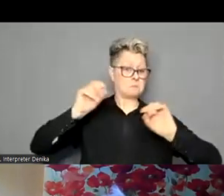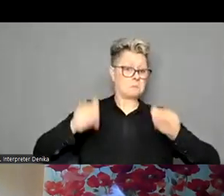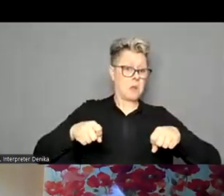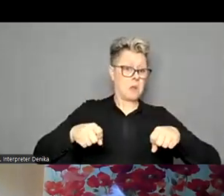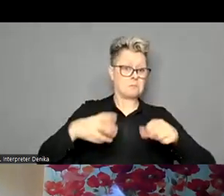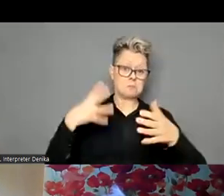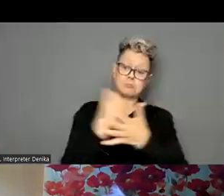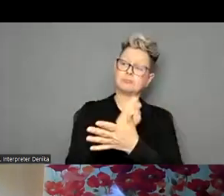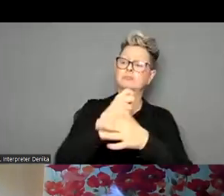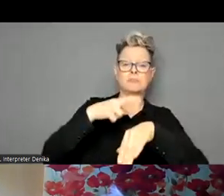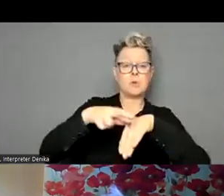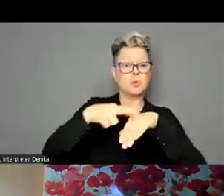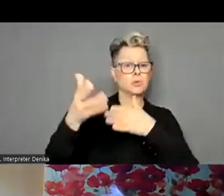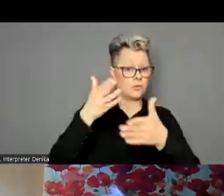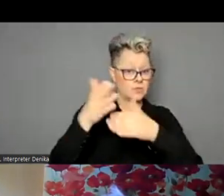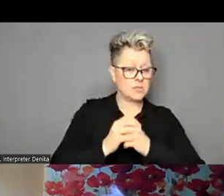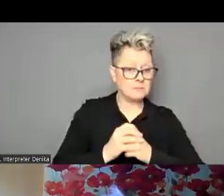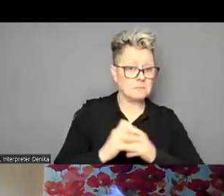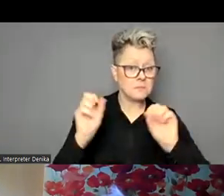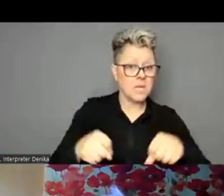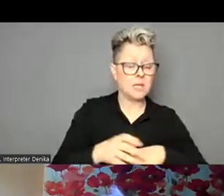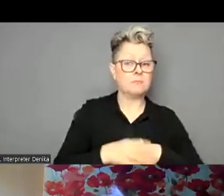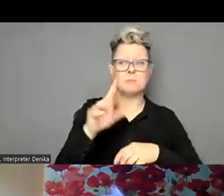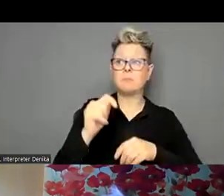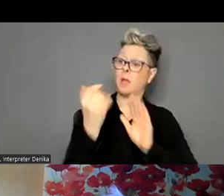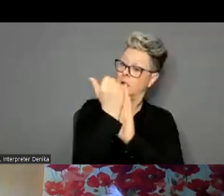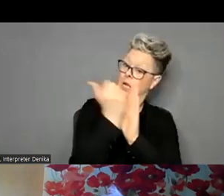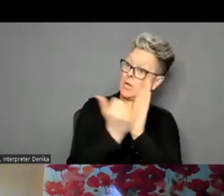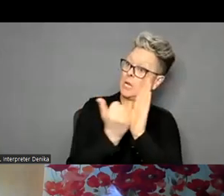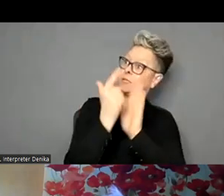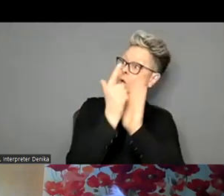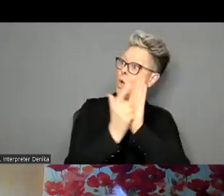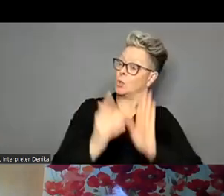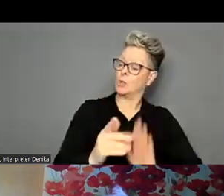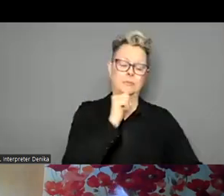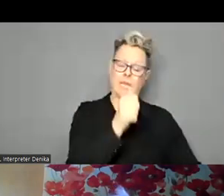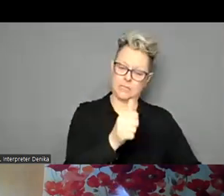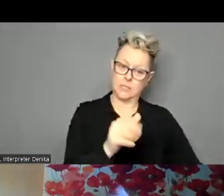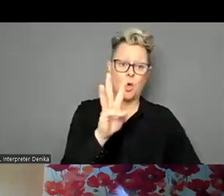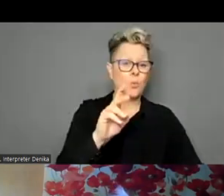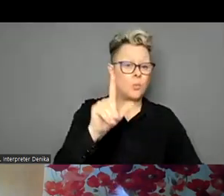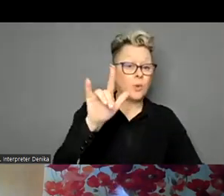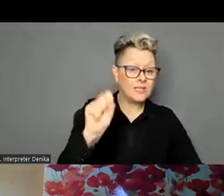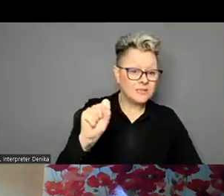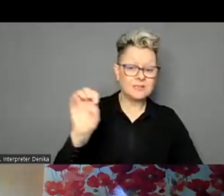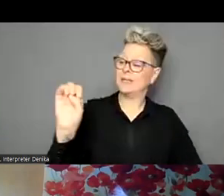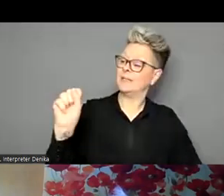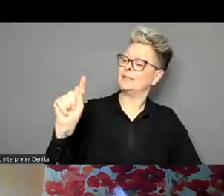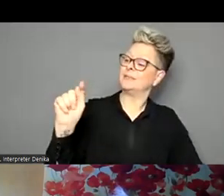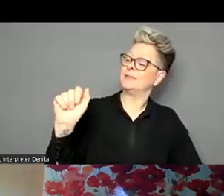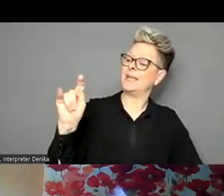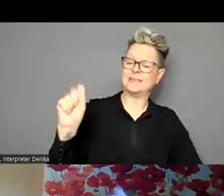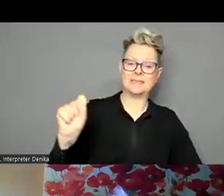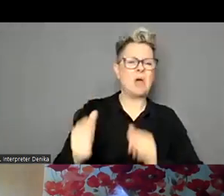referral service. But there's not like a list of all the lawyers that do wills and estates. I would say that wills and estates, like most firms, have